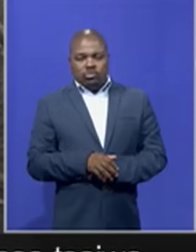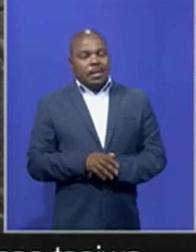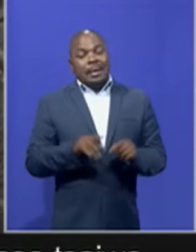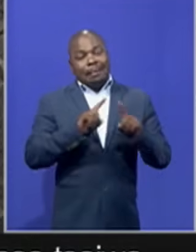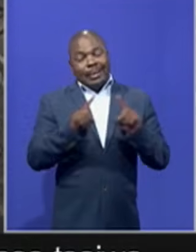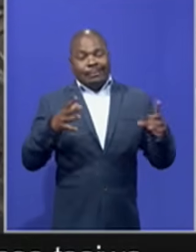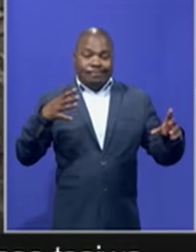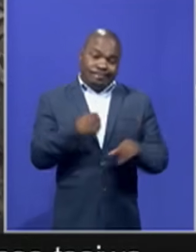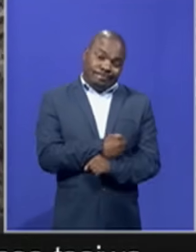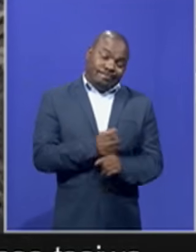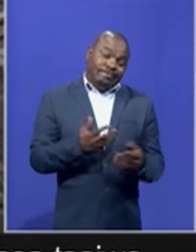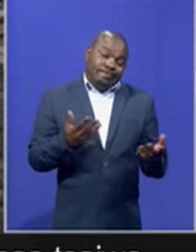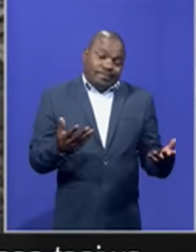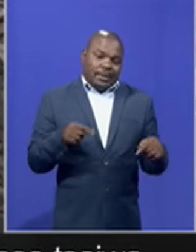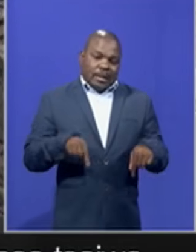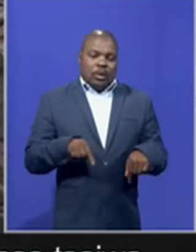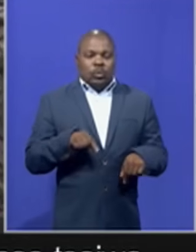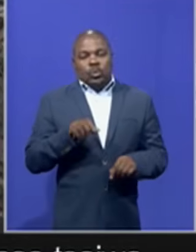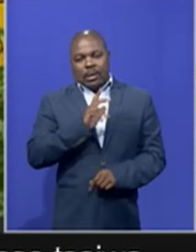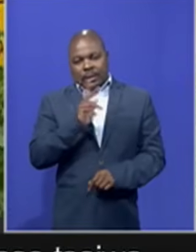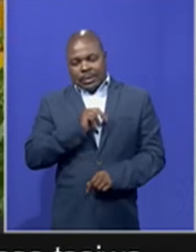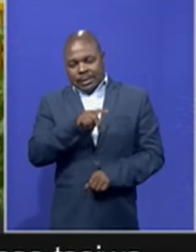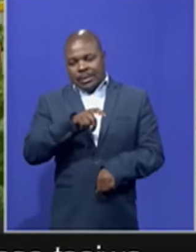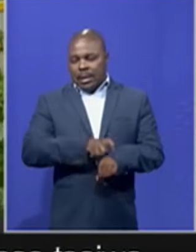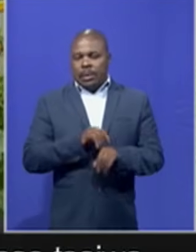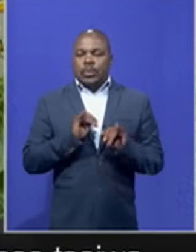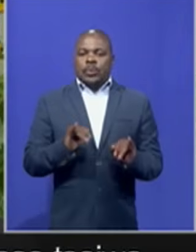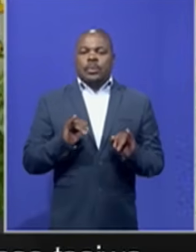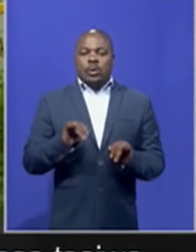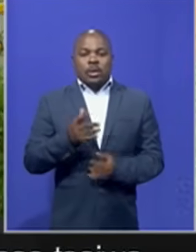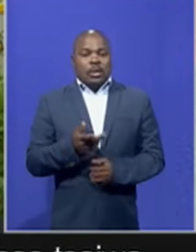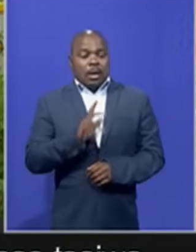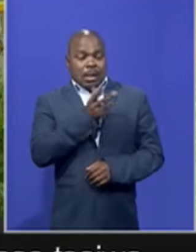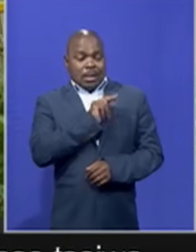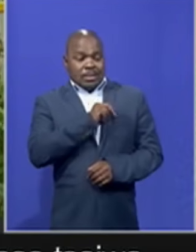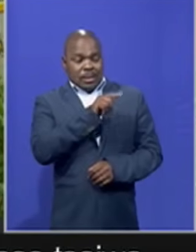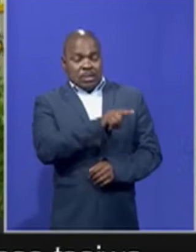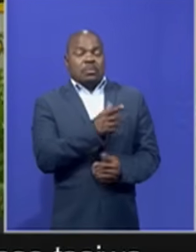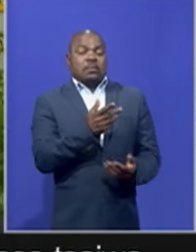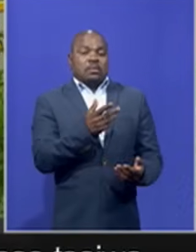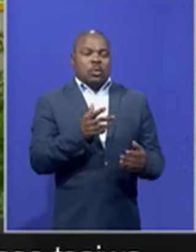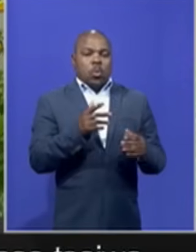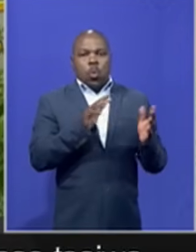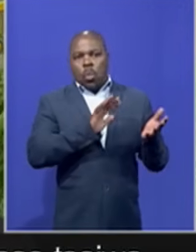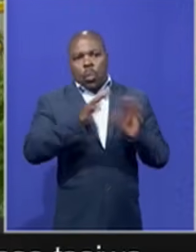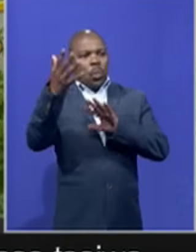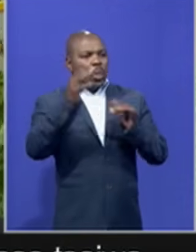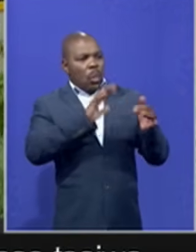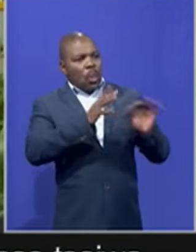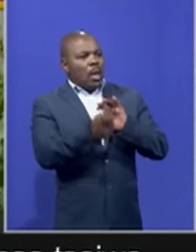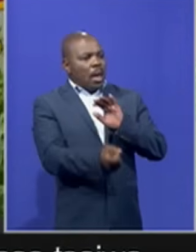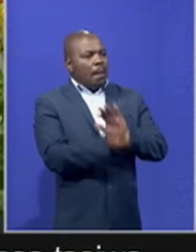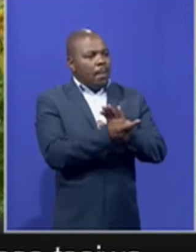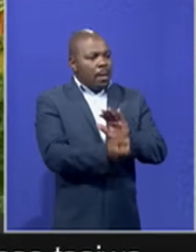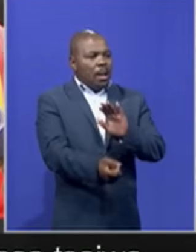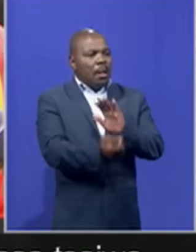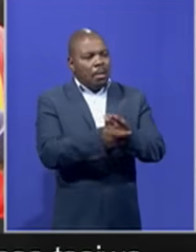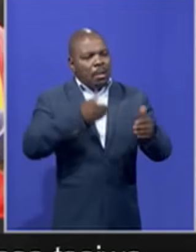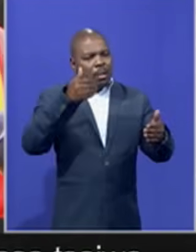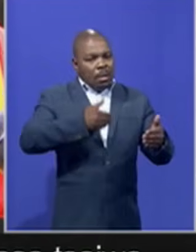fact, time in the province of KwaZulu-Natal. KwaZulu-Natal is prone to disasters, and this